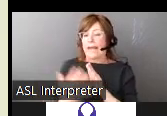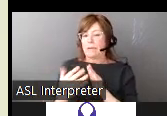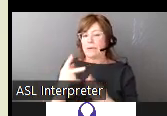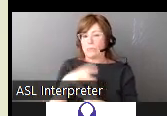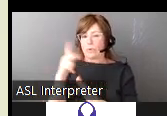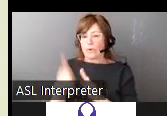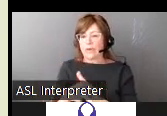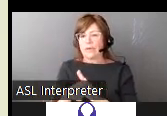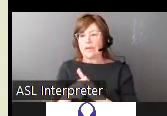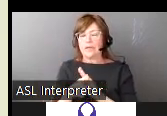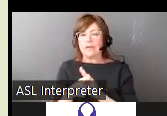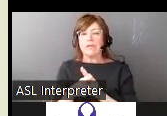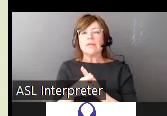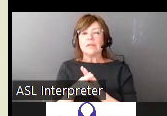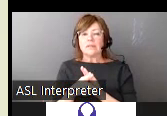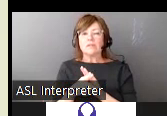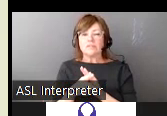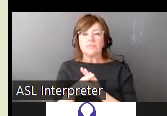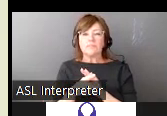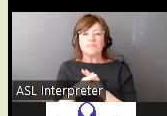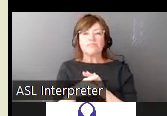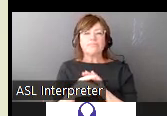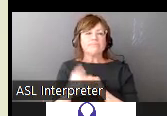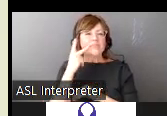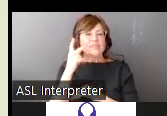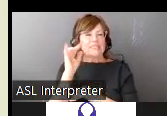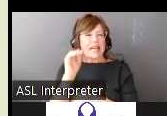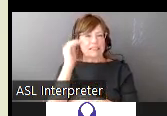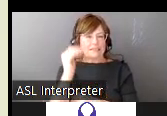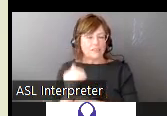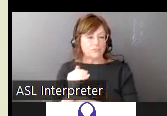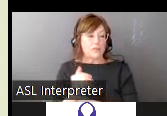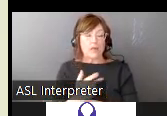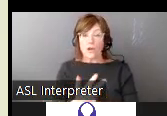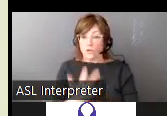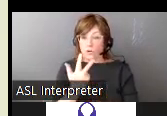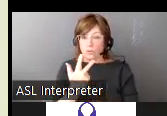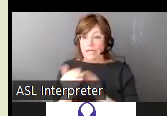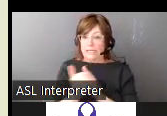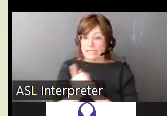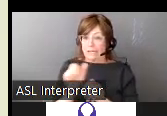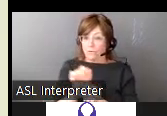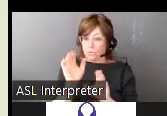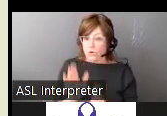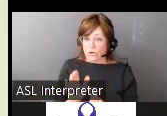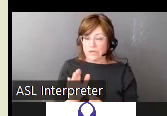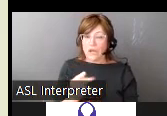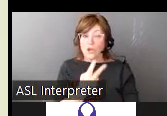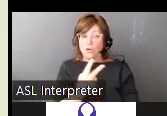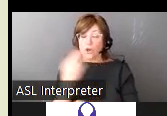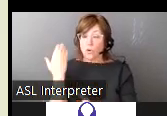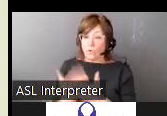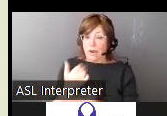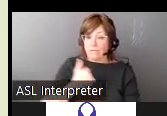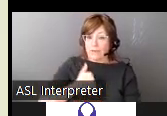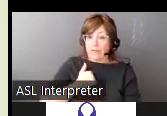are the immigrant investor here in the table. And then 3 were skilled workers themselves. 2 arrived in Canada